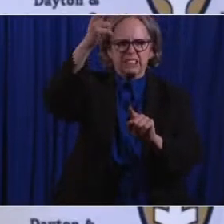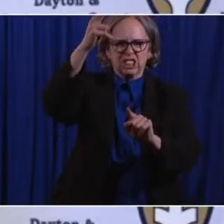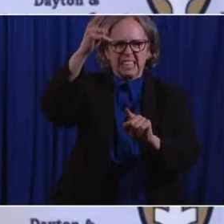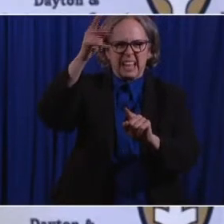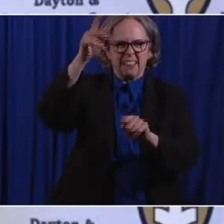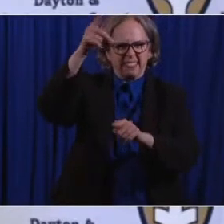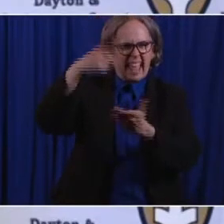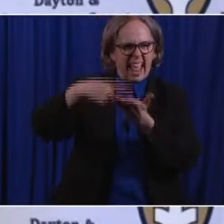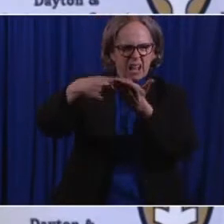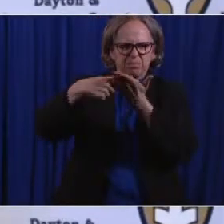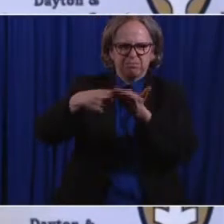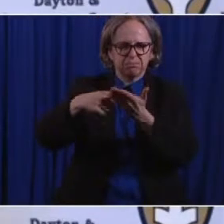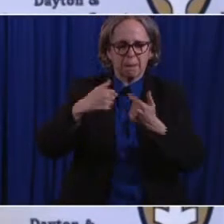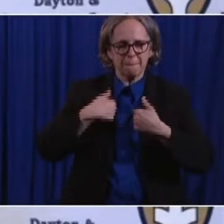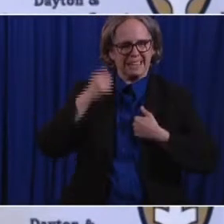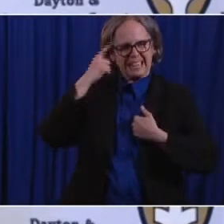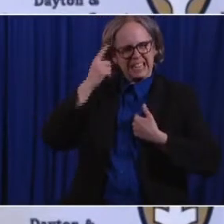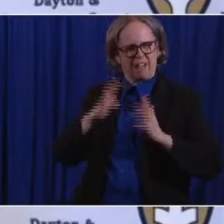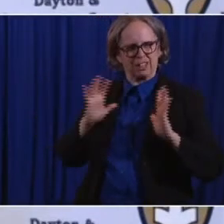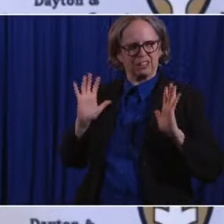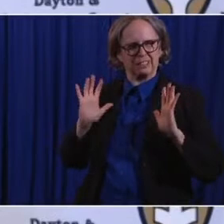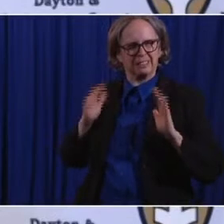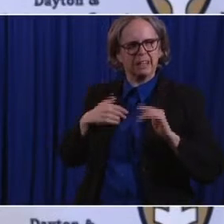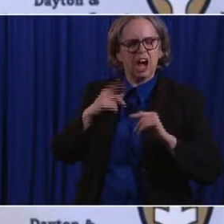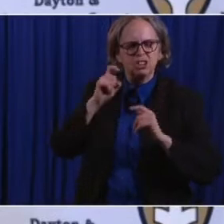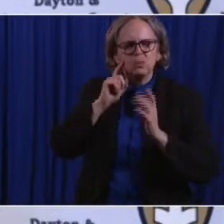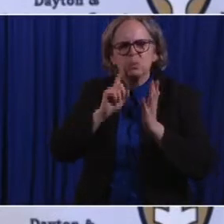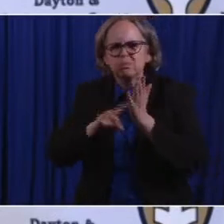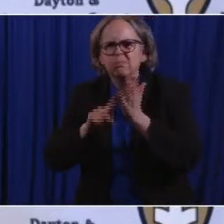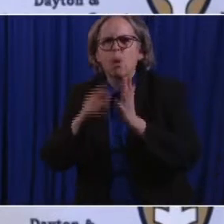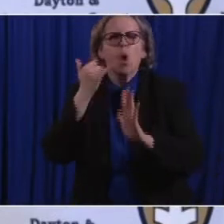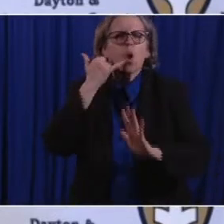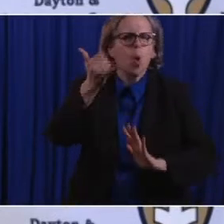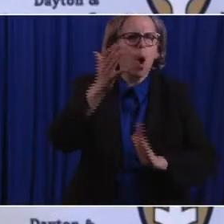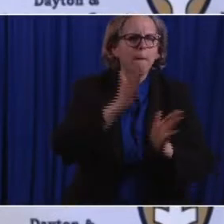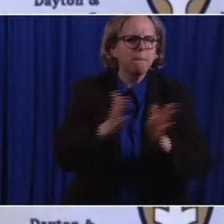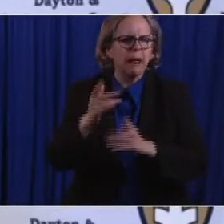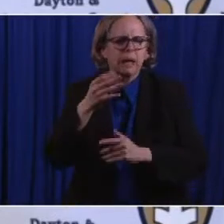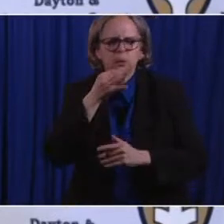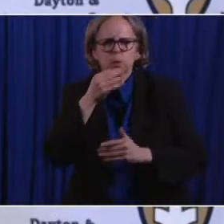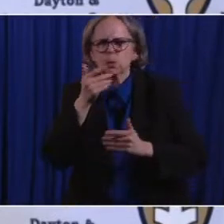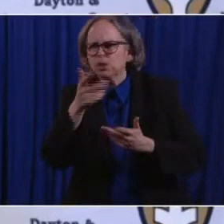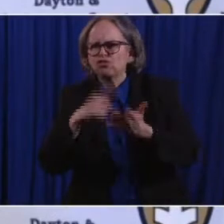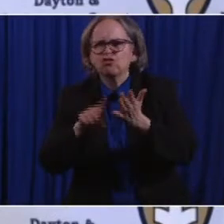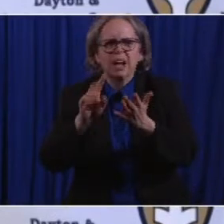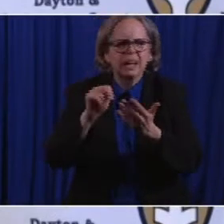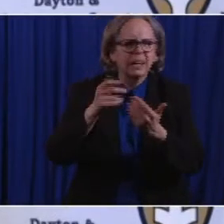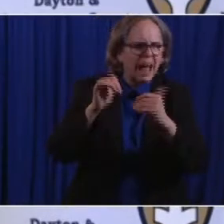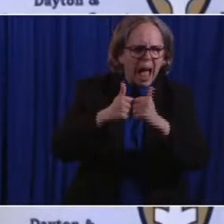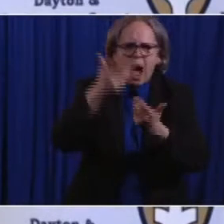days thinking I was going to pick up the phone and call her. So I'll be doing that in the next couple of days. Thank you.